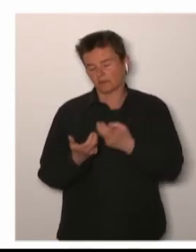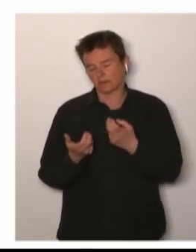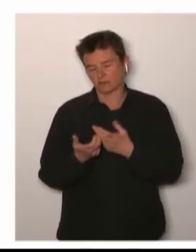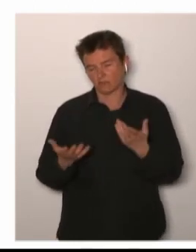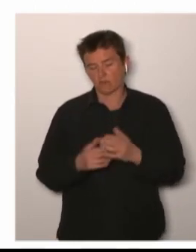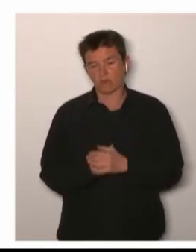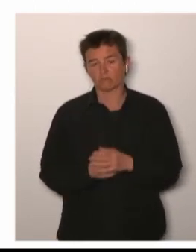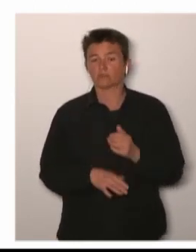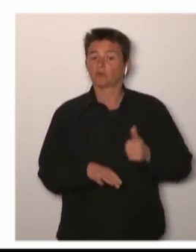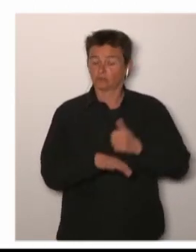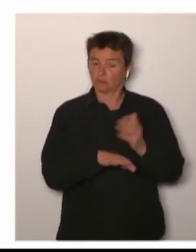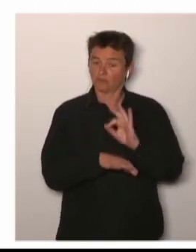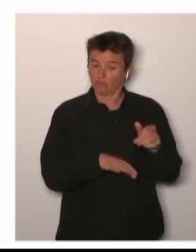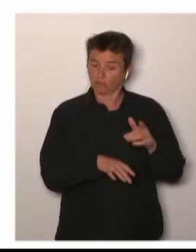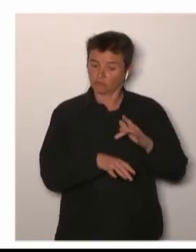authorities developed in